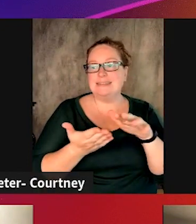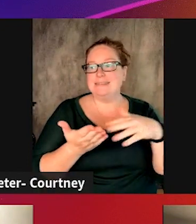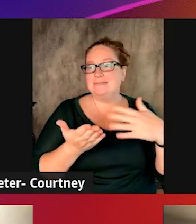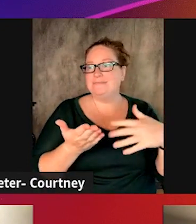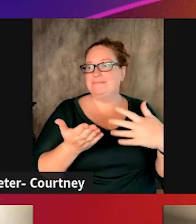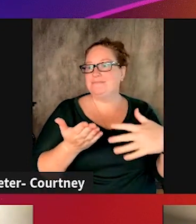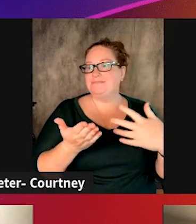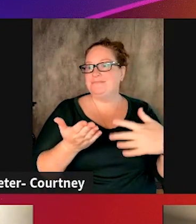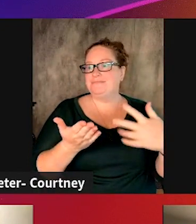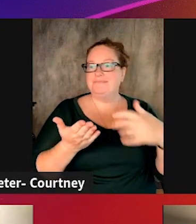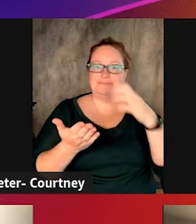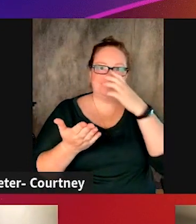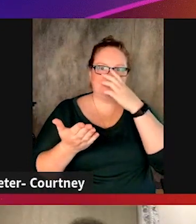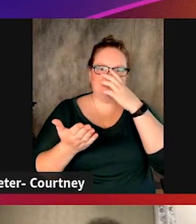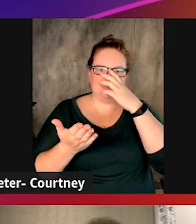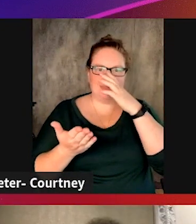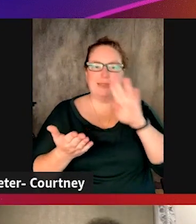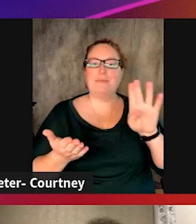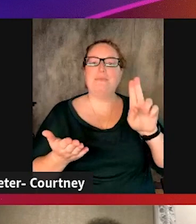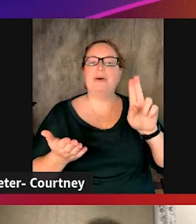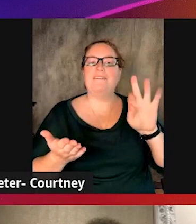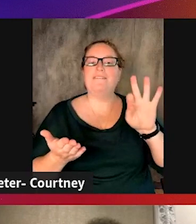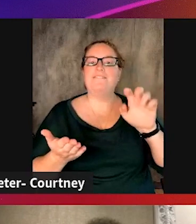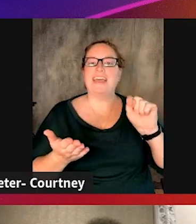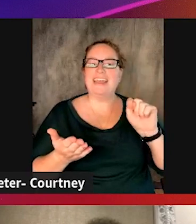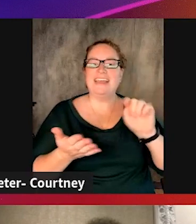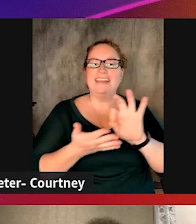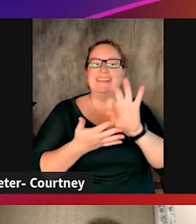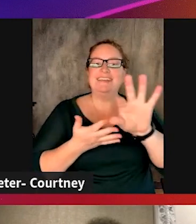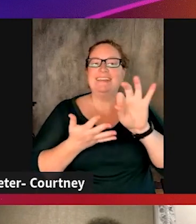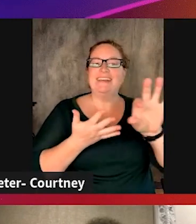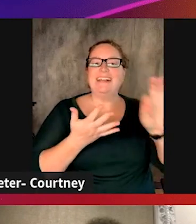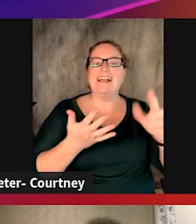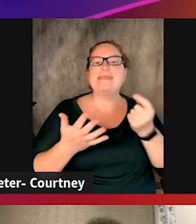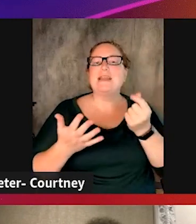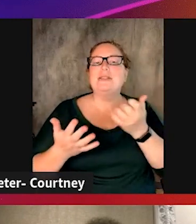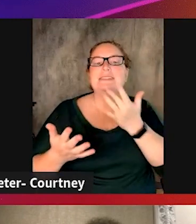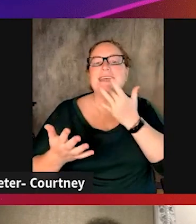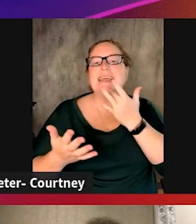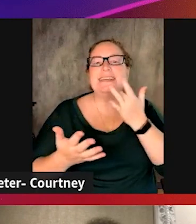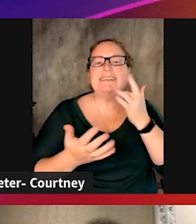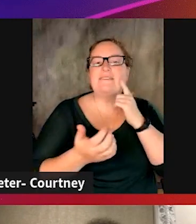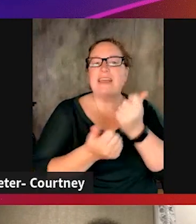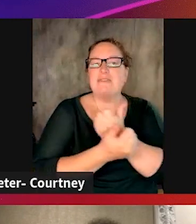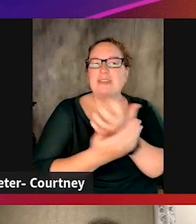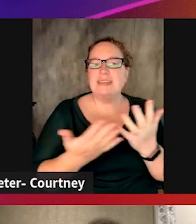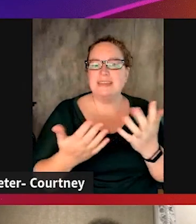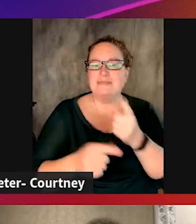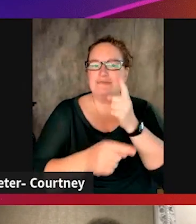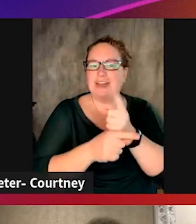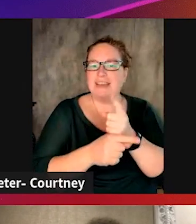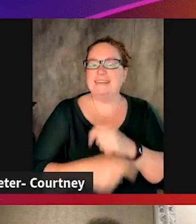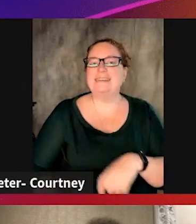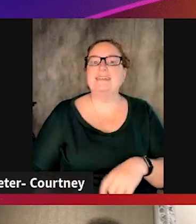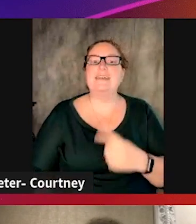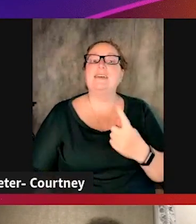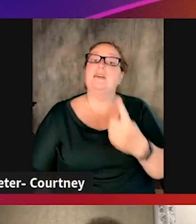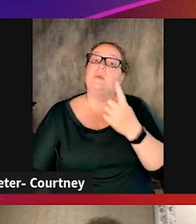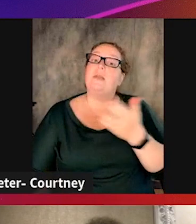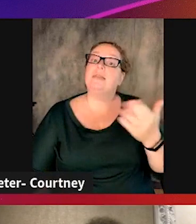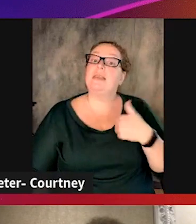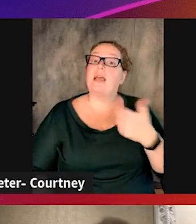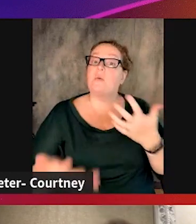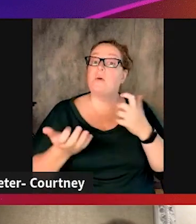just like a little buffet, like you get a little taste of everything, right? One thing that I did want to ask